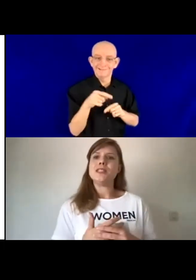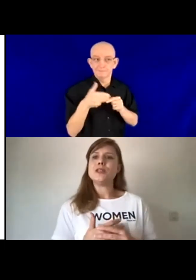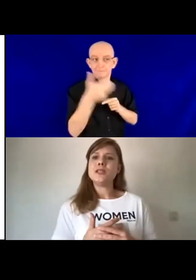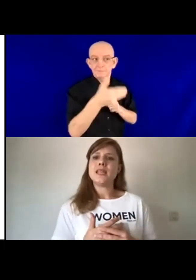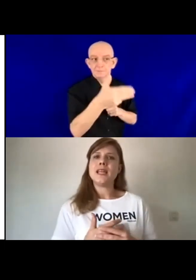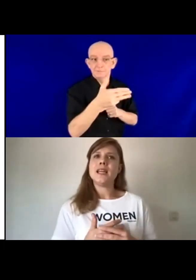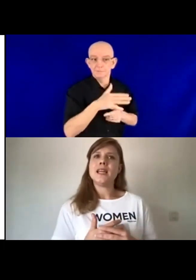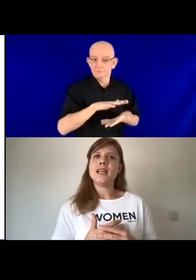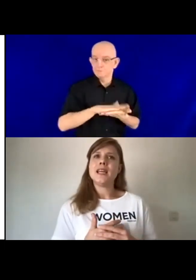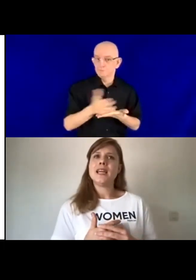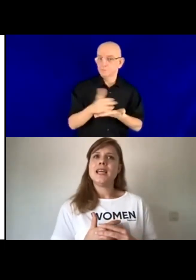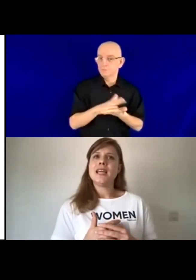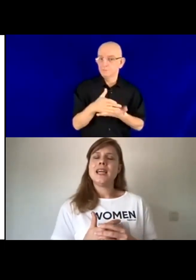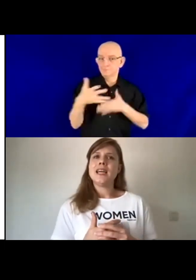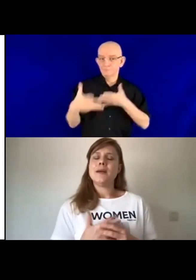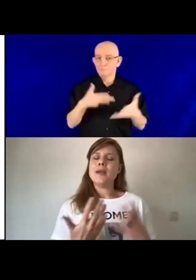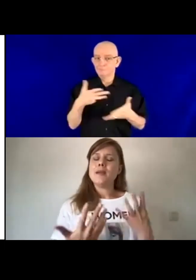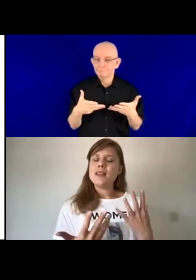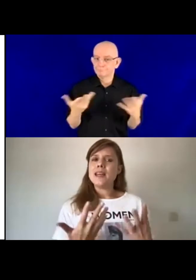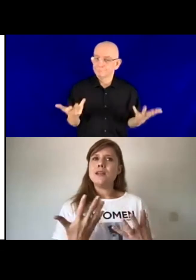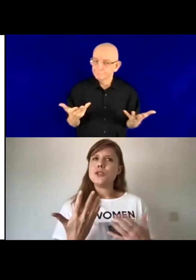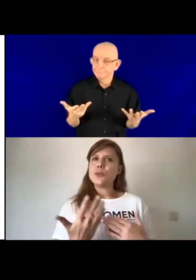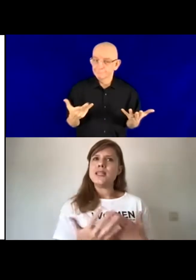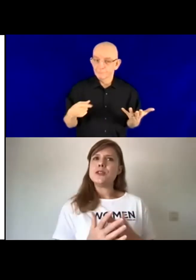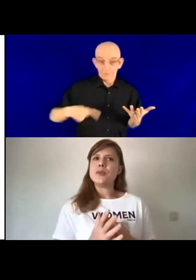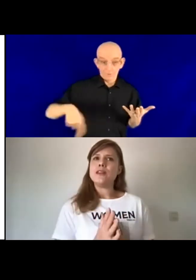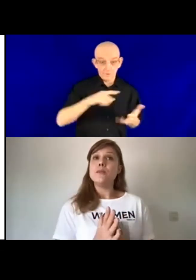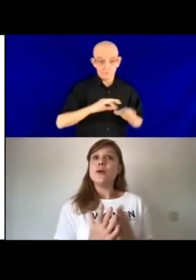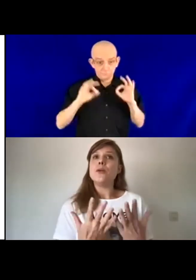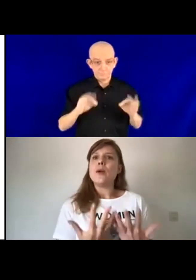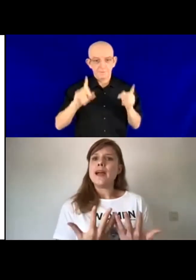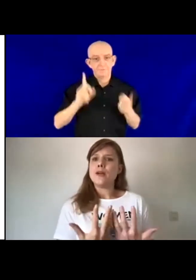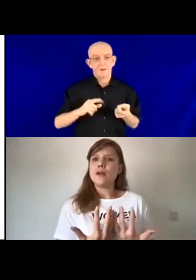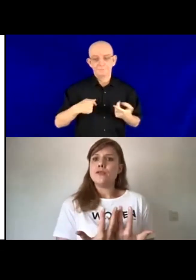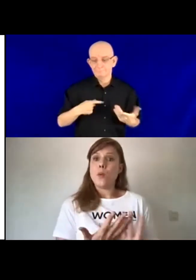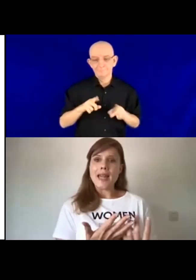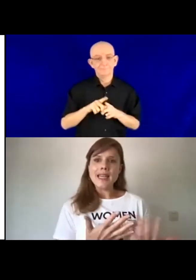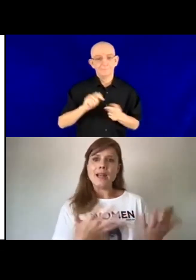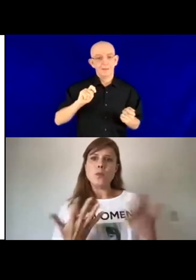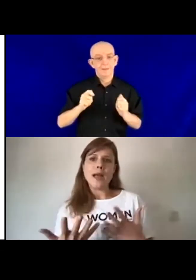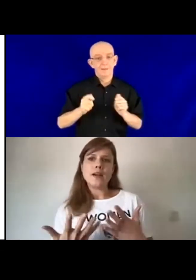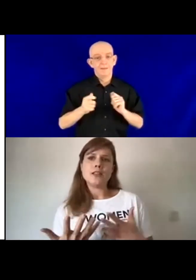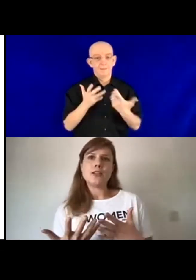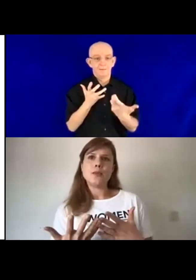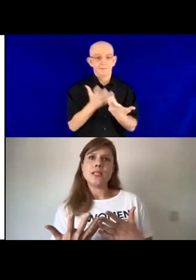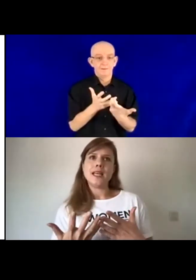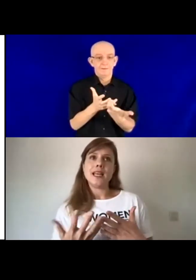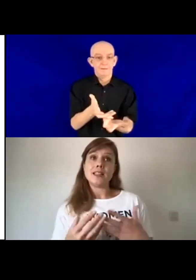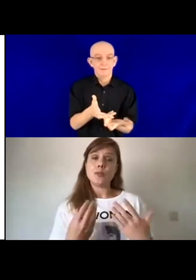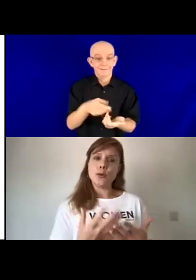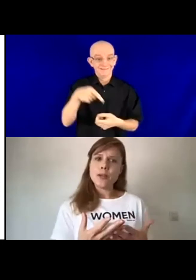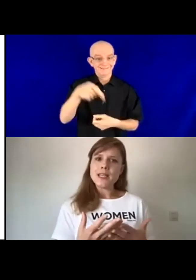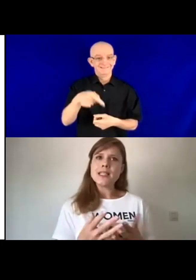language interpreting? And maybe then do we need to be even more aware of when and where interpreting